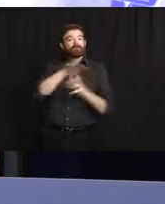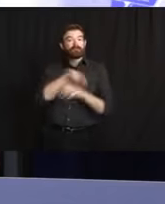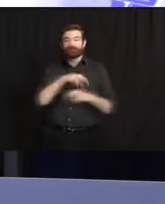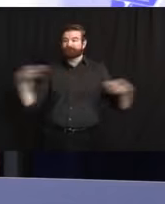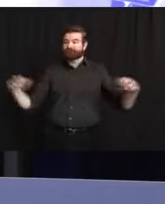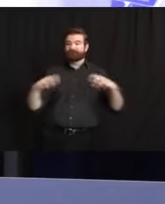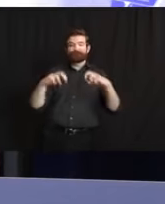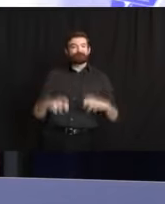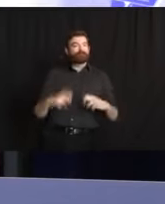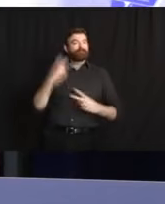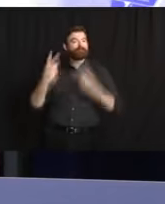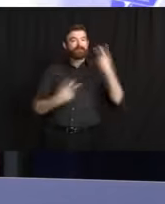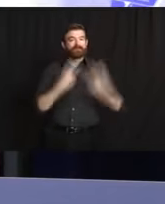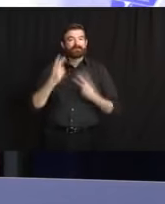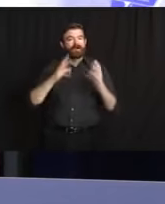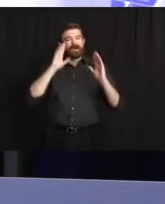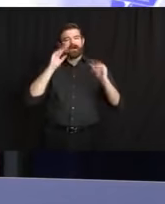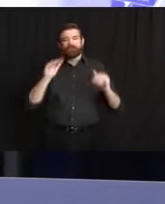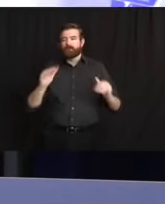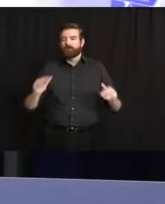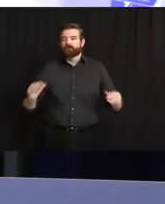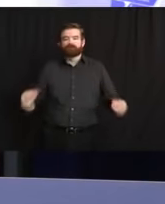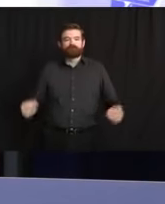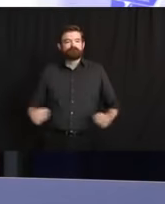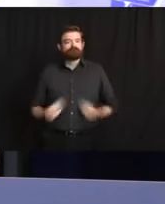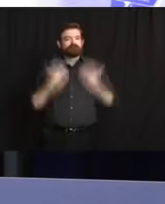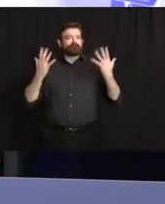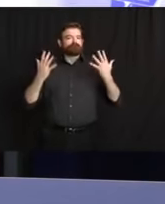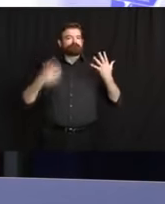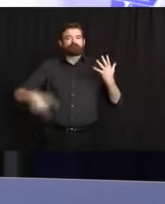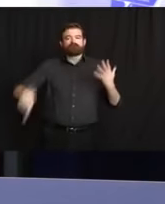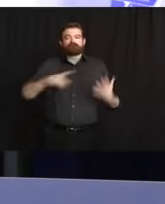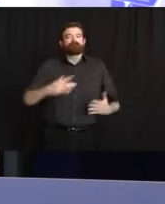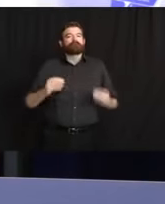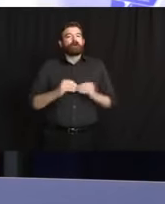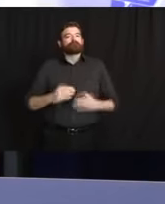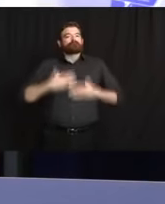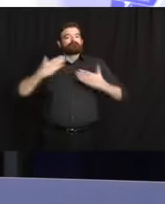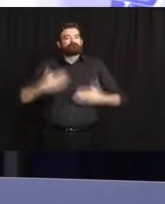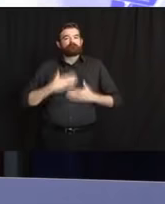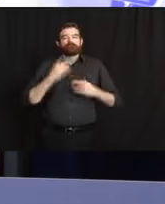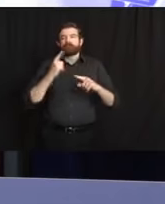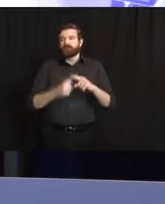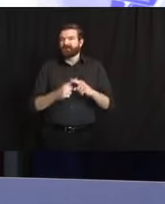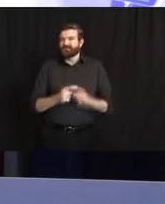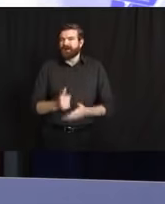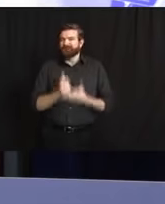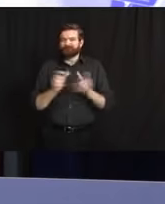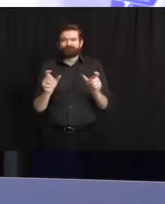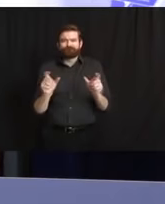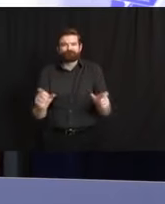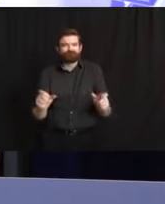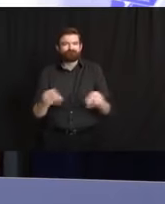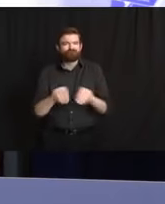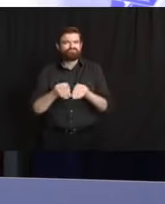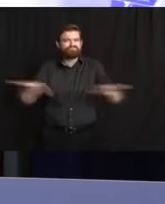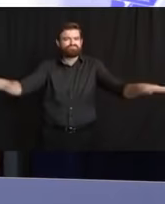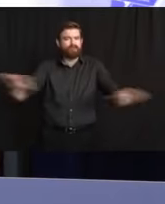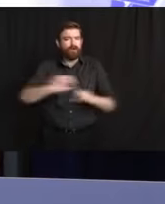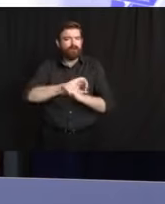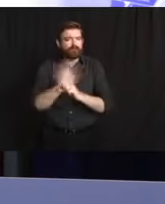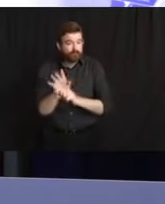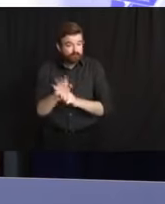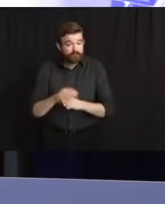them. Moving on to the daily report, as the governor shared, we're reporting 1,177 hospitalizations